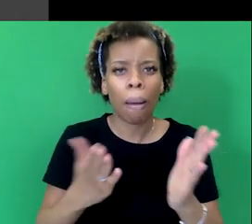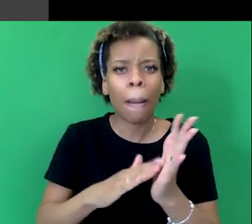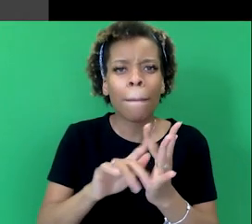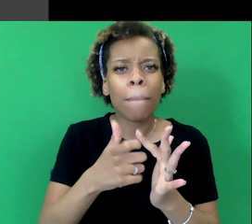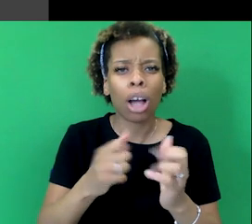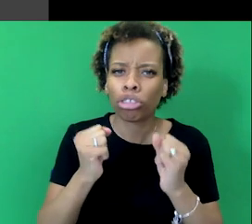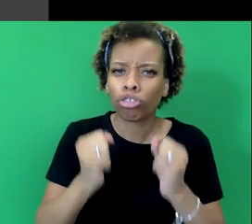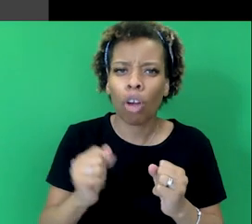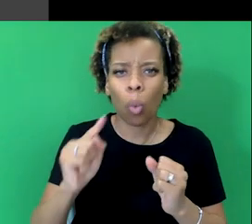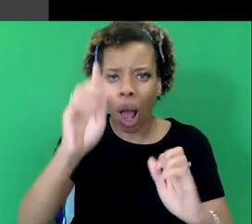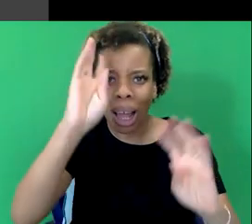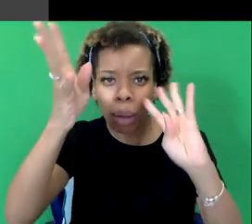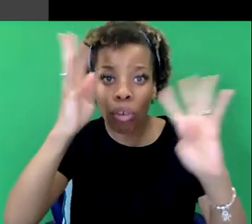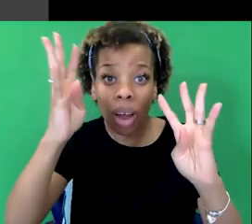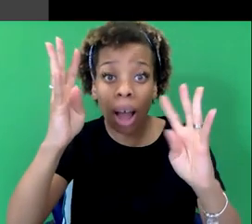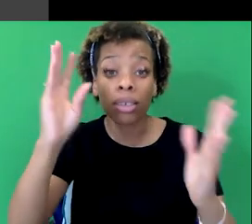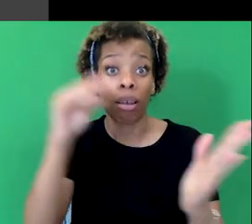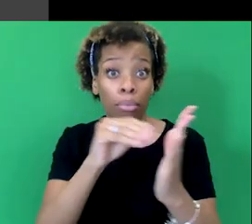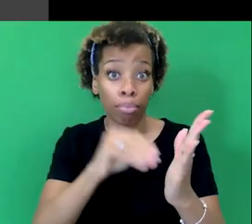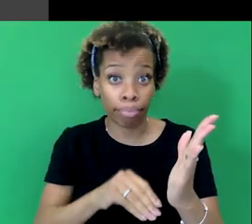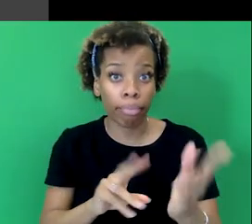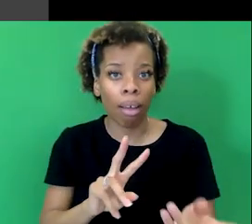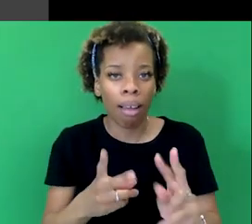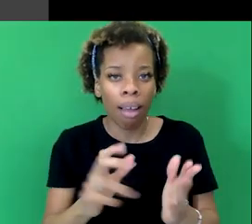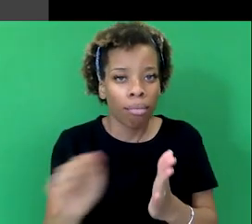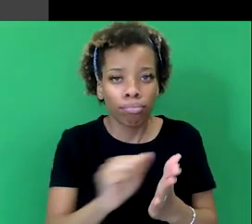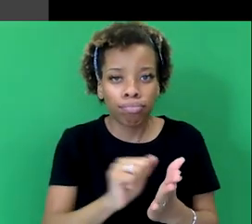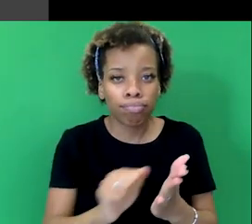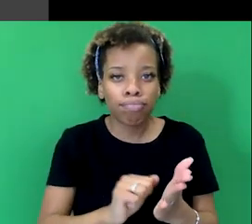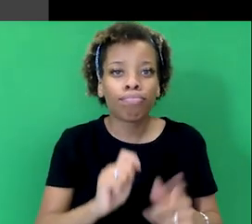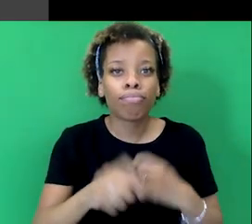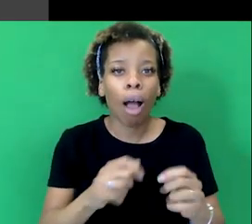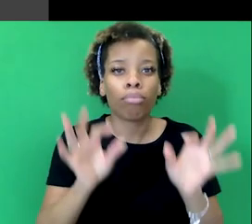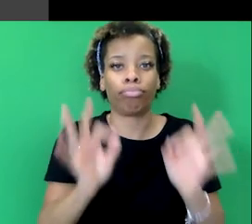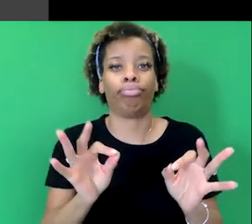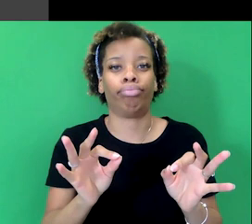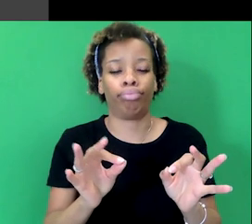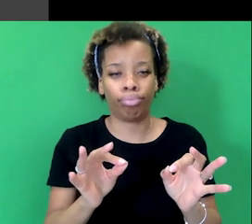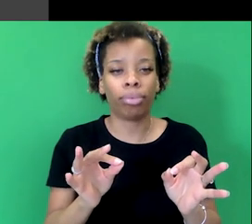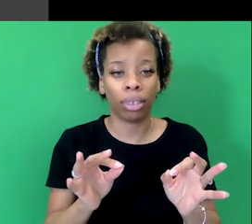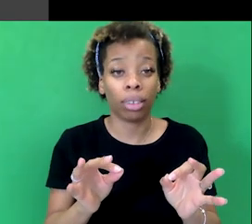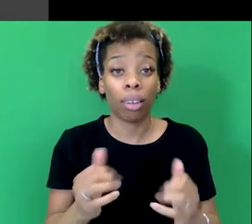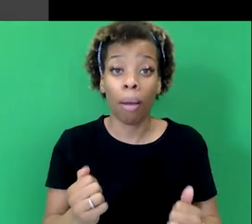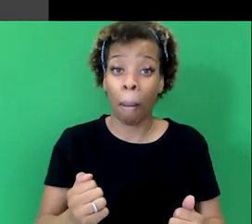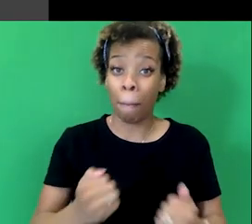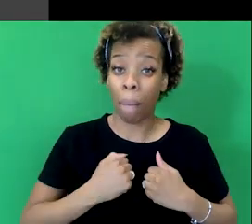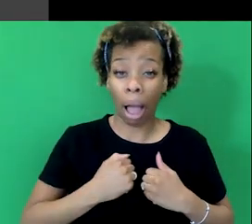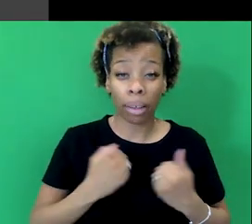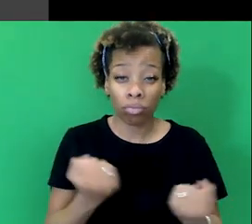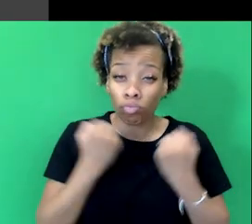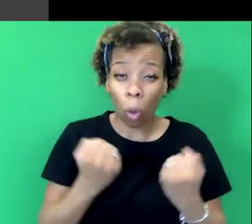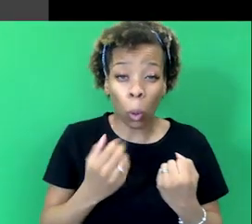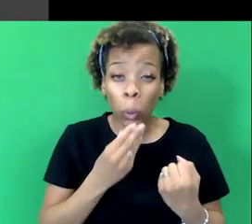then honed and sort of sharpened and so on as you're doing the improvisations. Mm. My Bible is the Oxford English